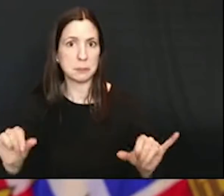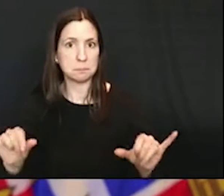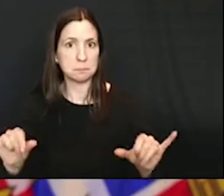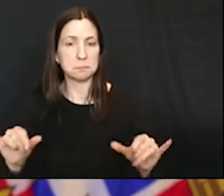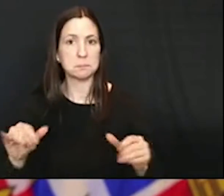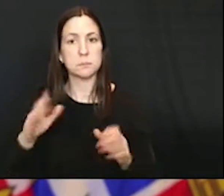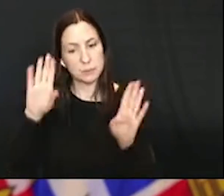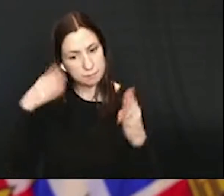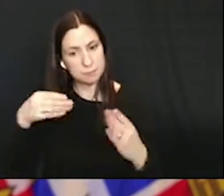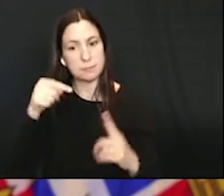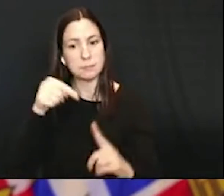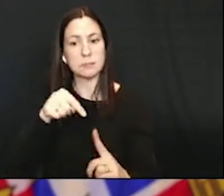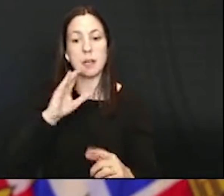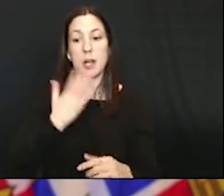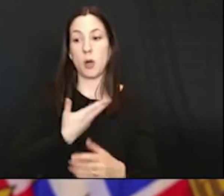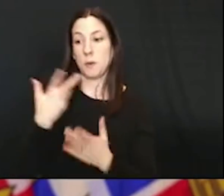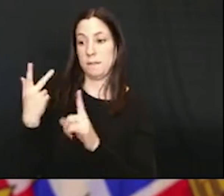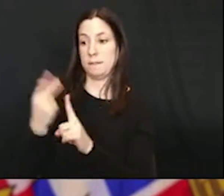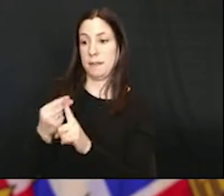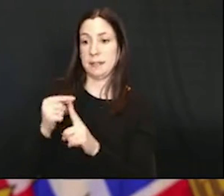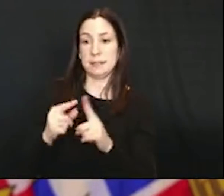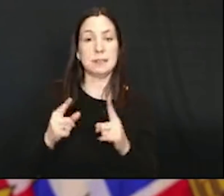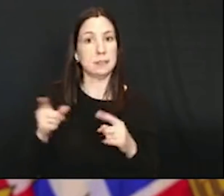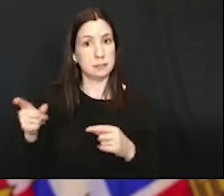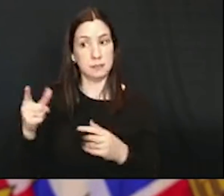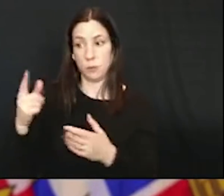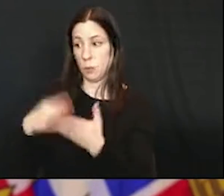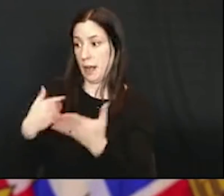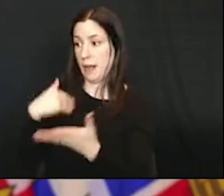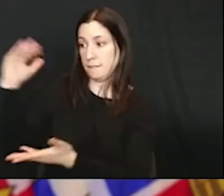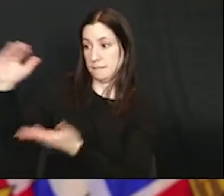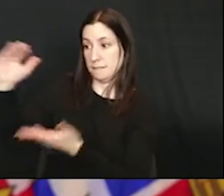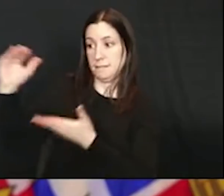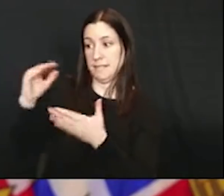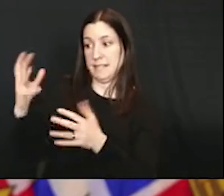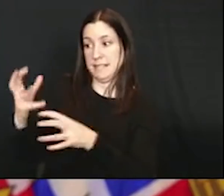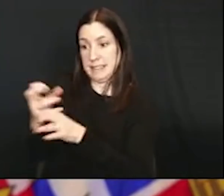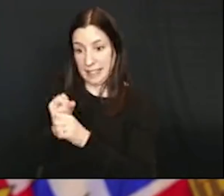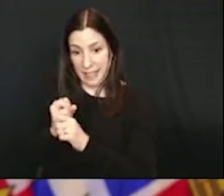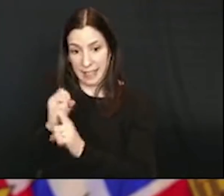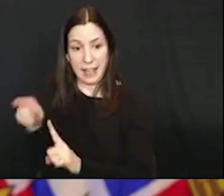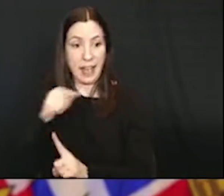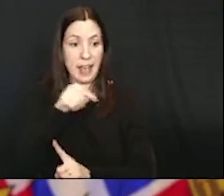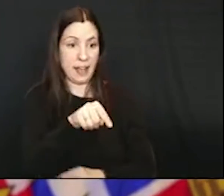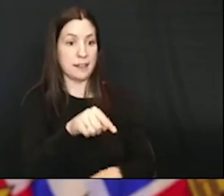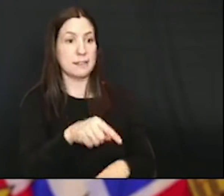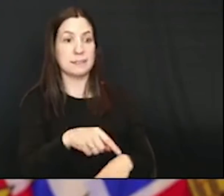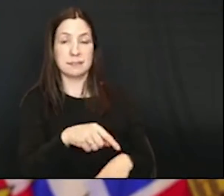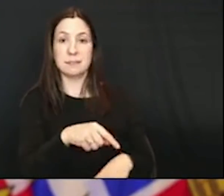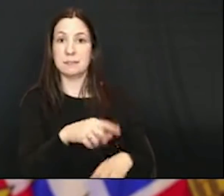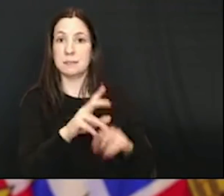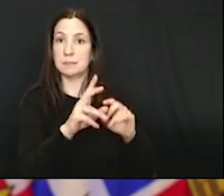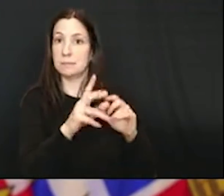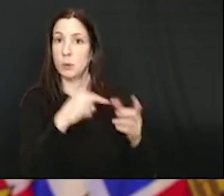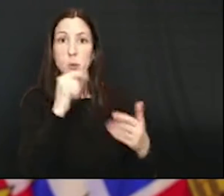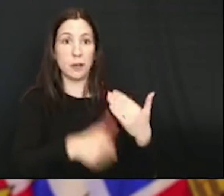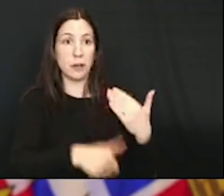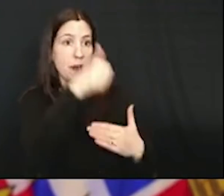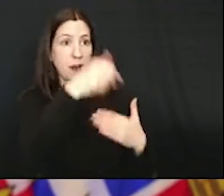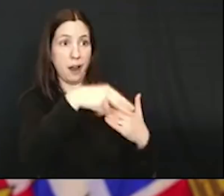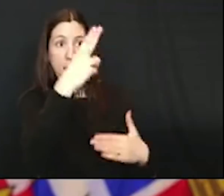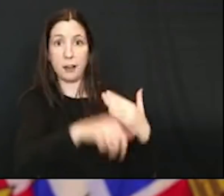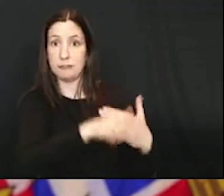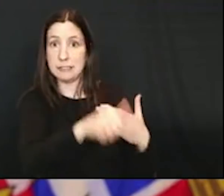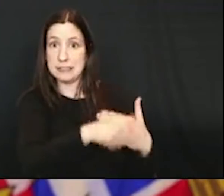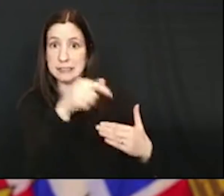one risk factor with the vaccine that we have. And I think all of us across the country were thrown for a bit of a loop when our